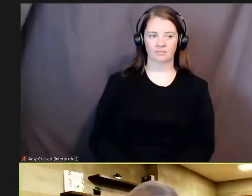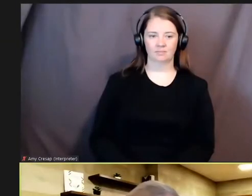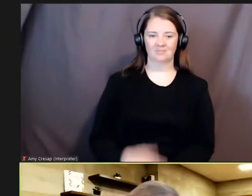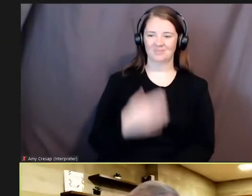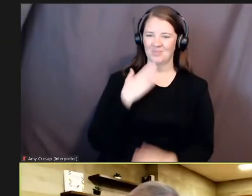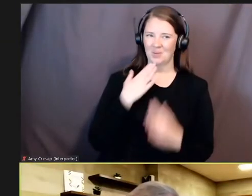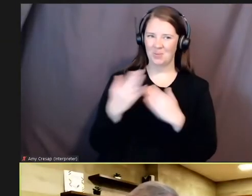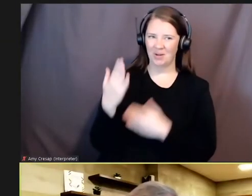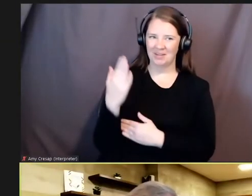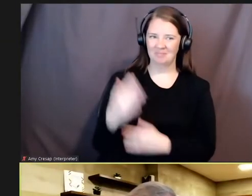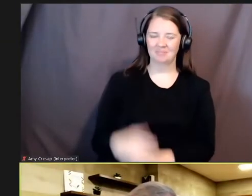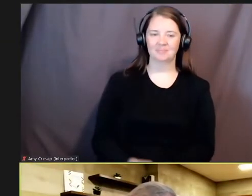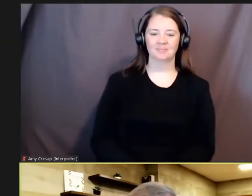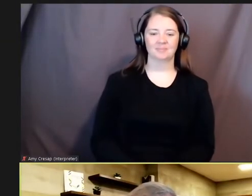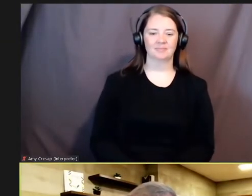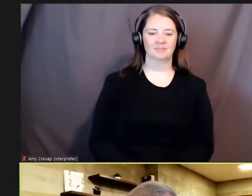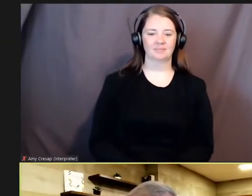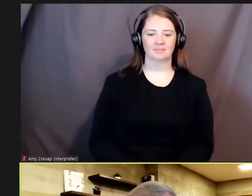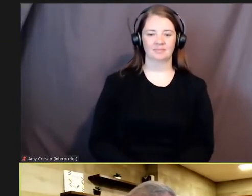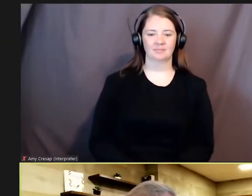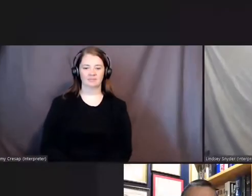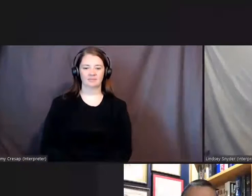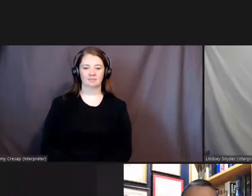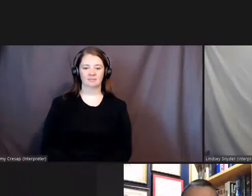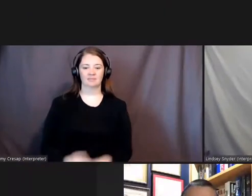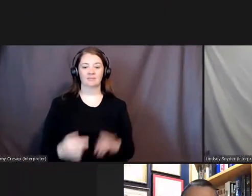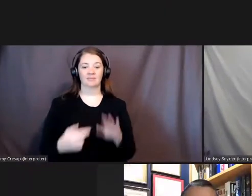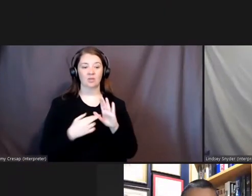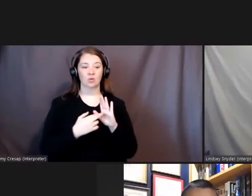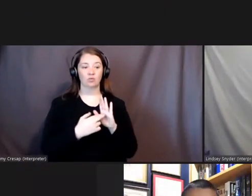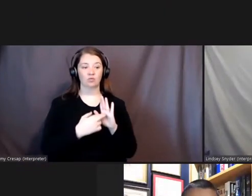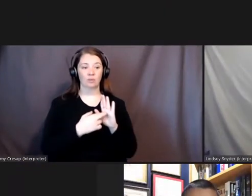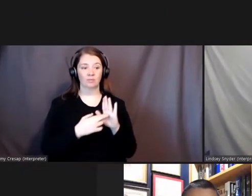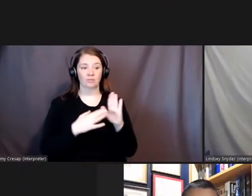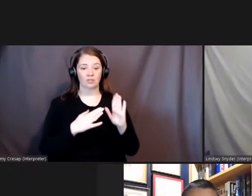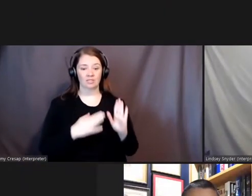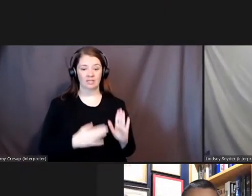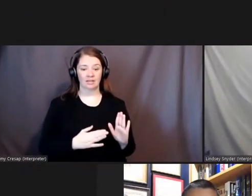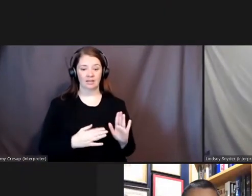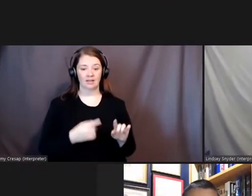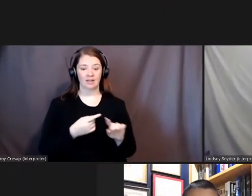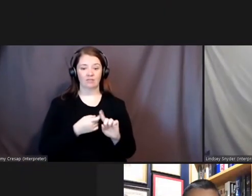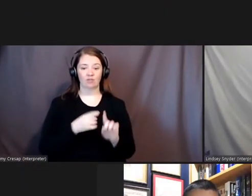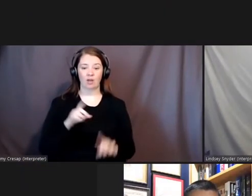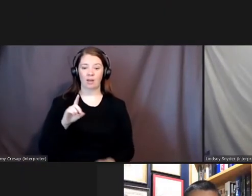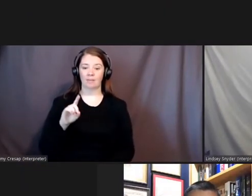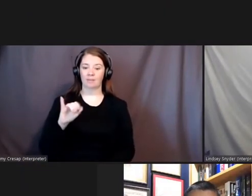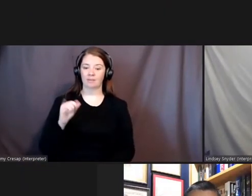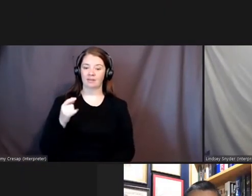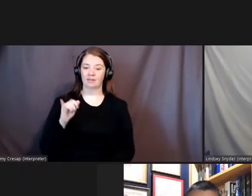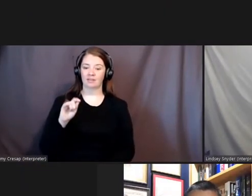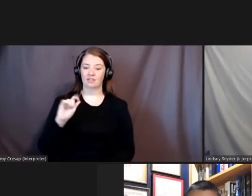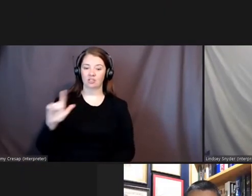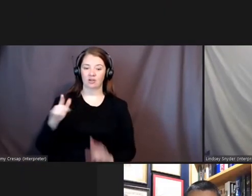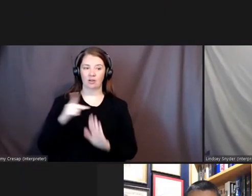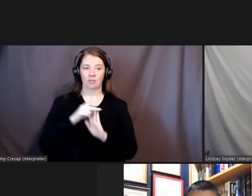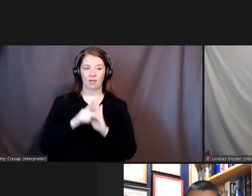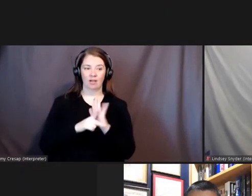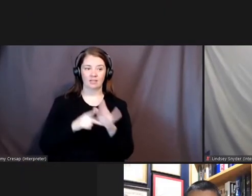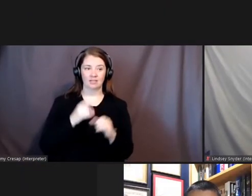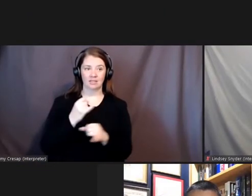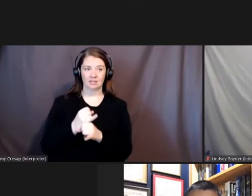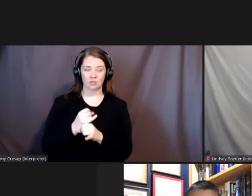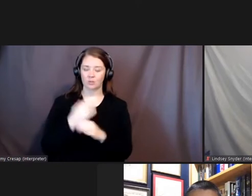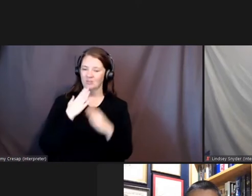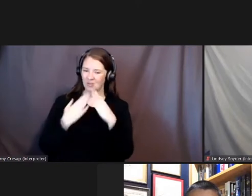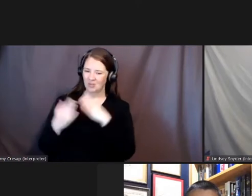Good morning. Do we have a representative from the Digital Policy Institute? Good